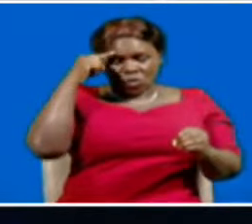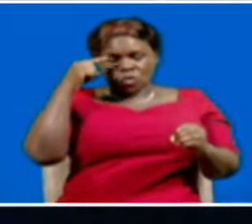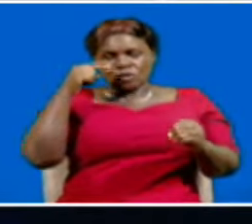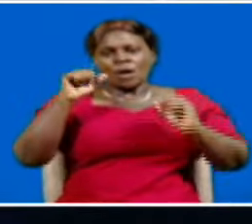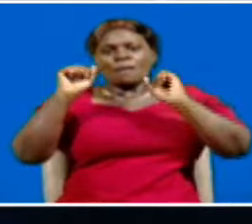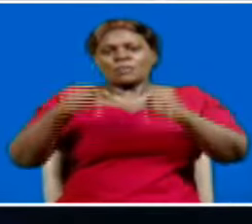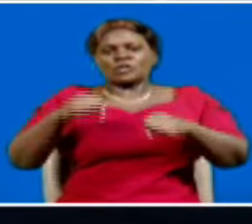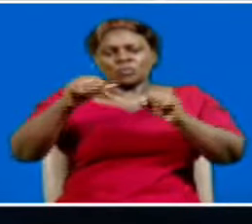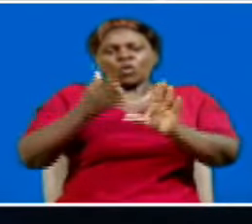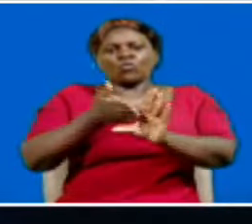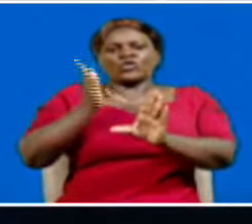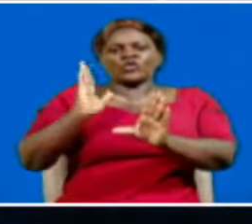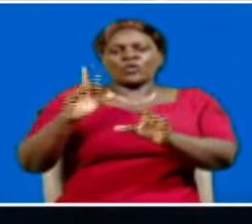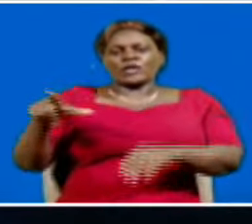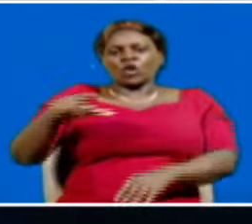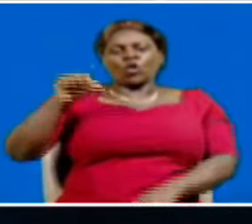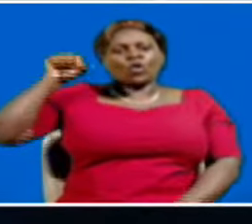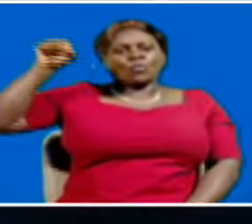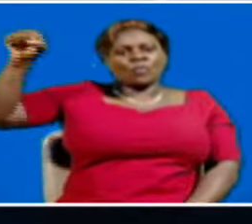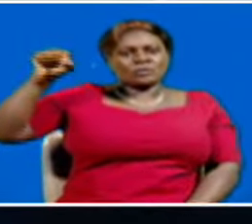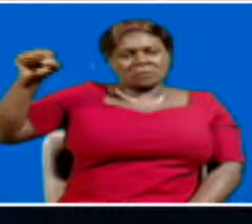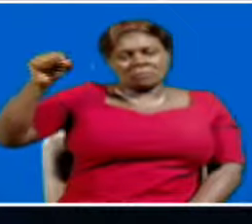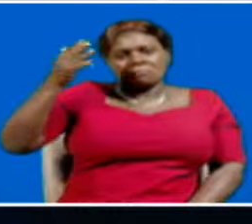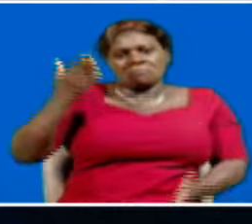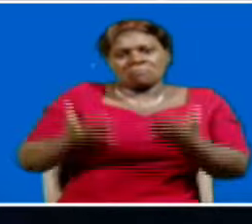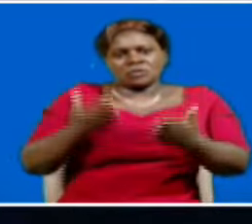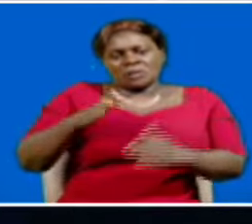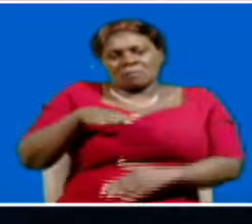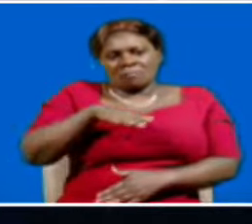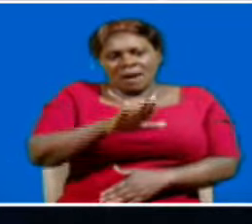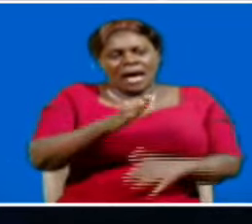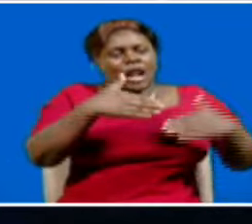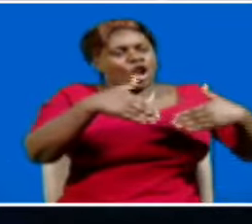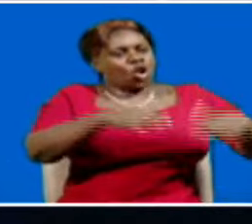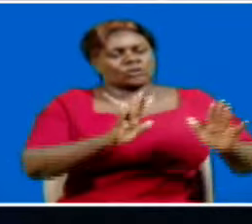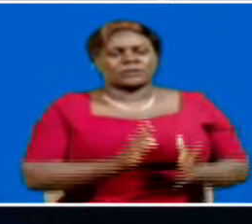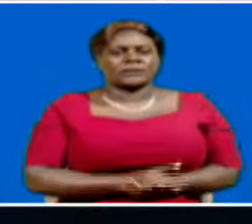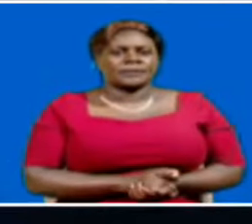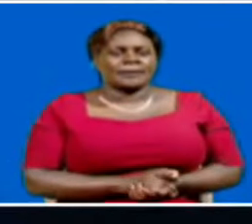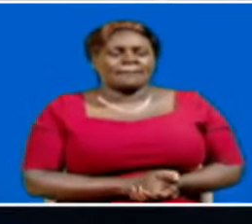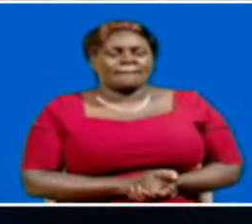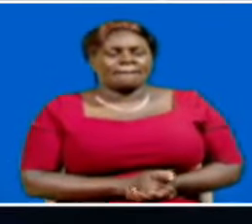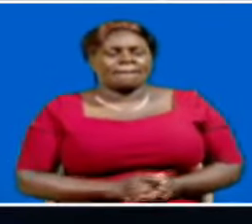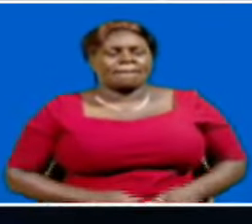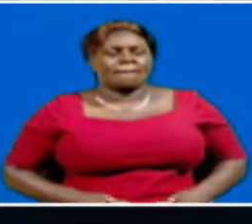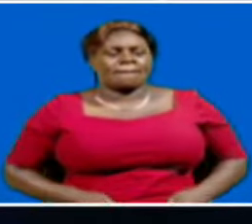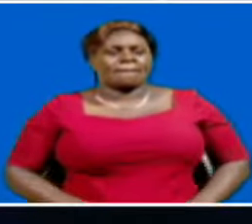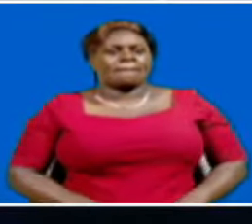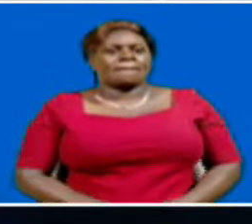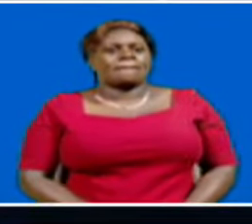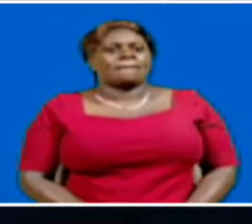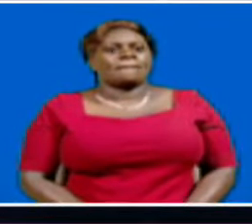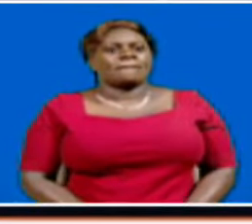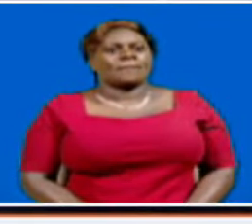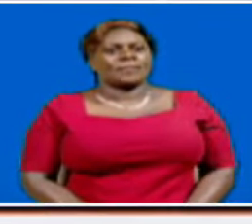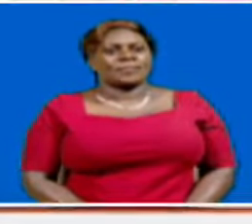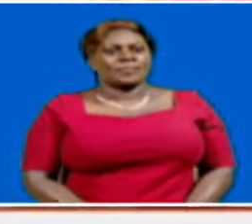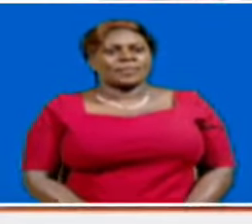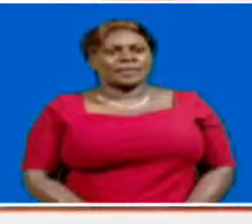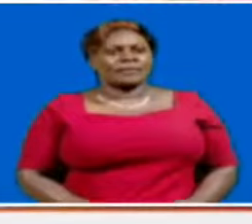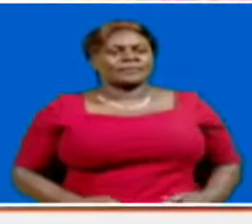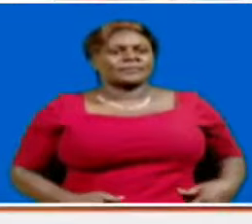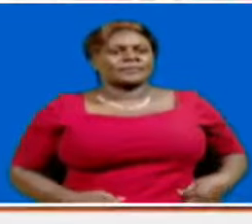possible exit from local politics that might render them irrelevant. Elvis Kosgei with that story.